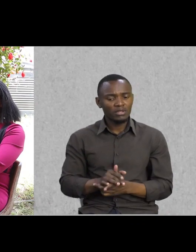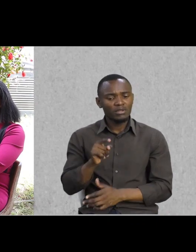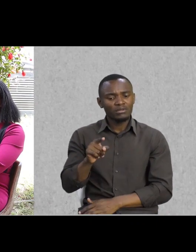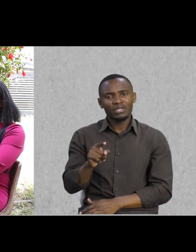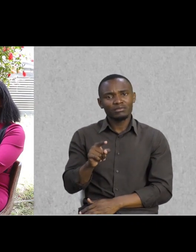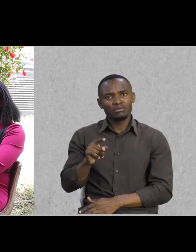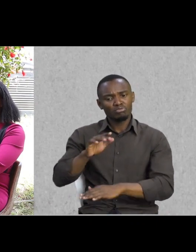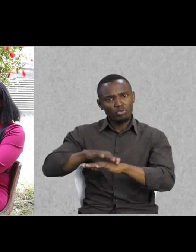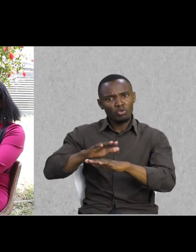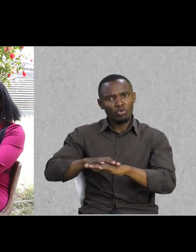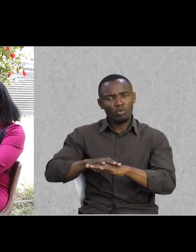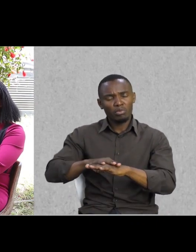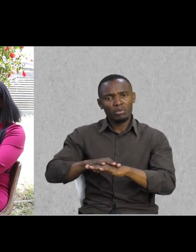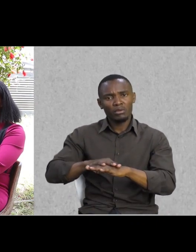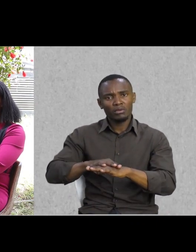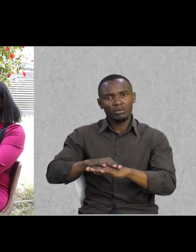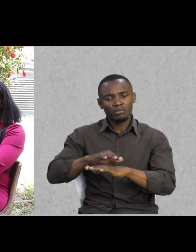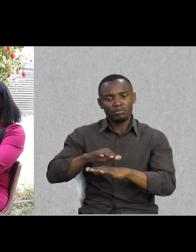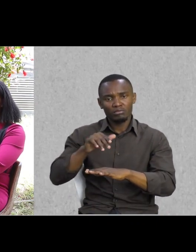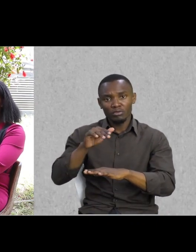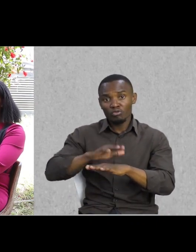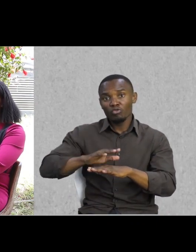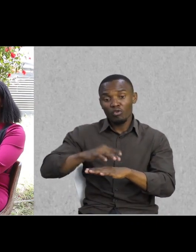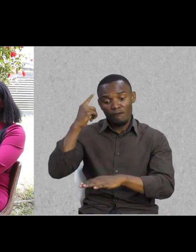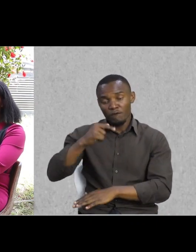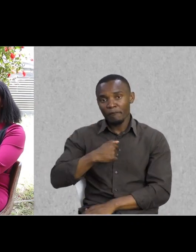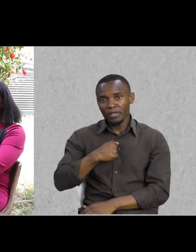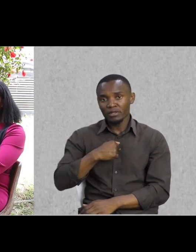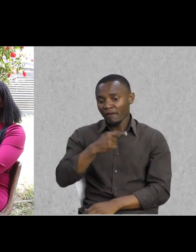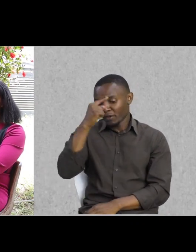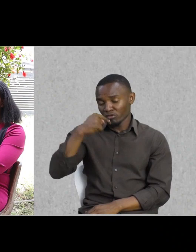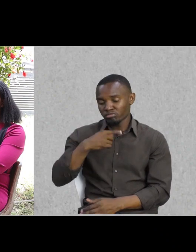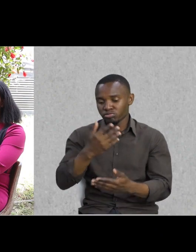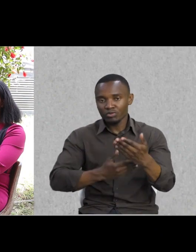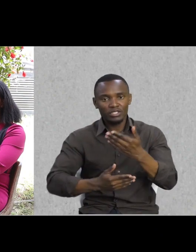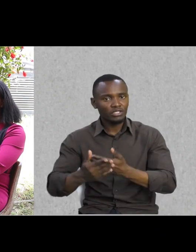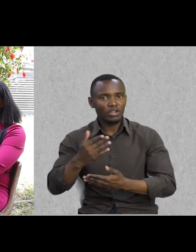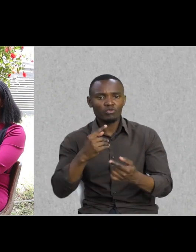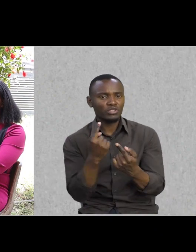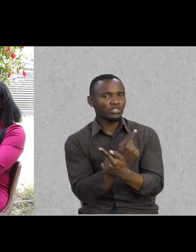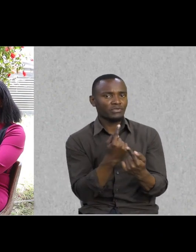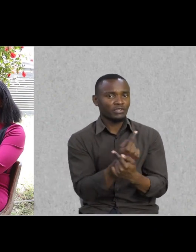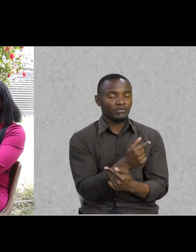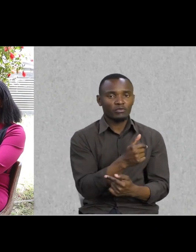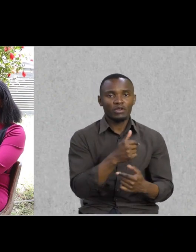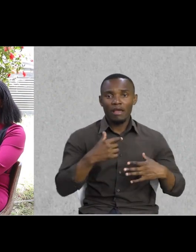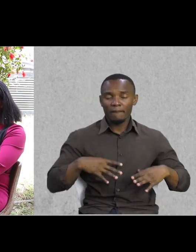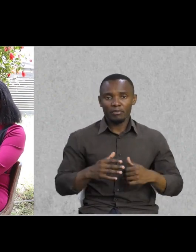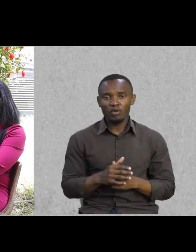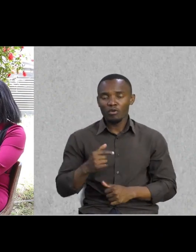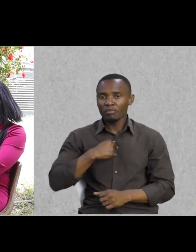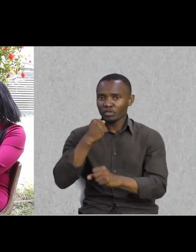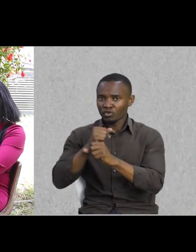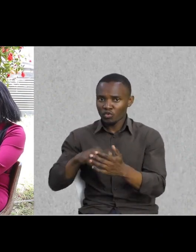so well and it's so good with me because I've been interacting with my other peers. I should